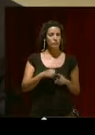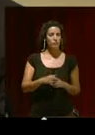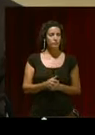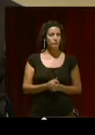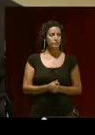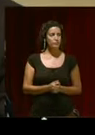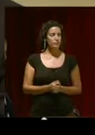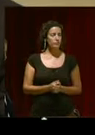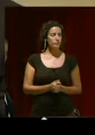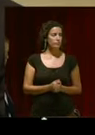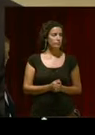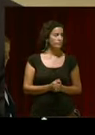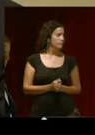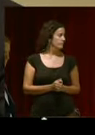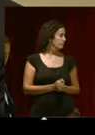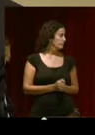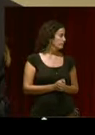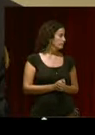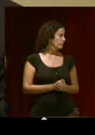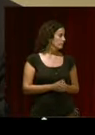speakers are already in the room.